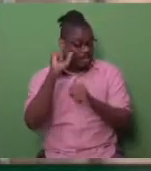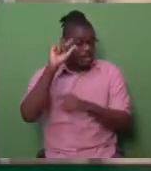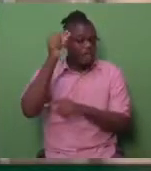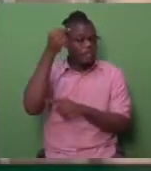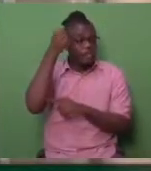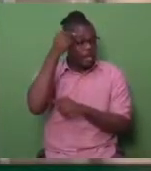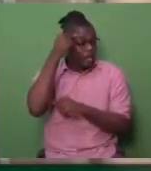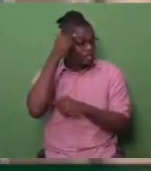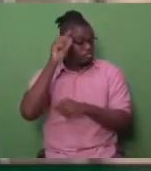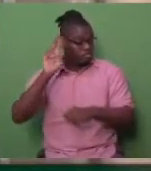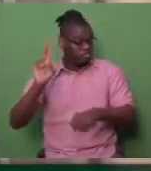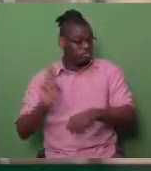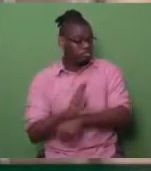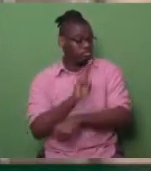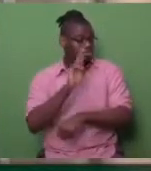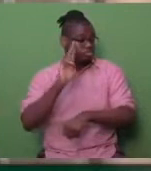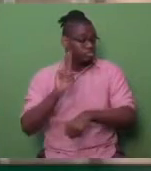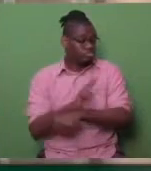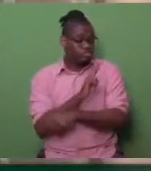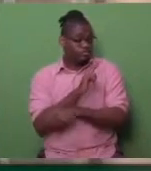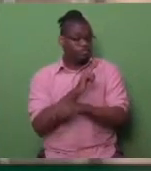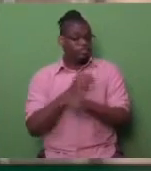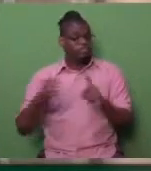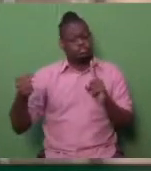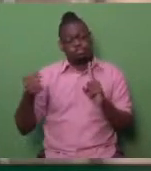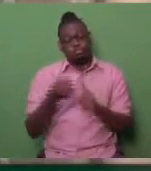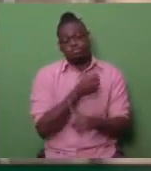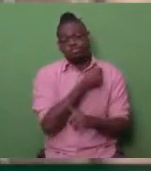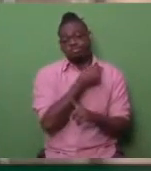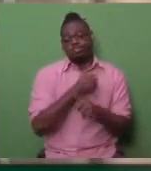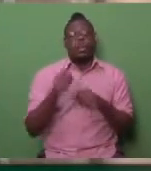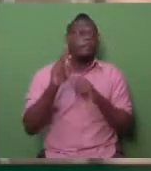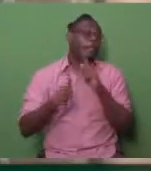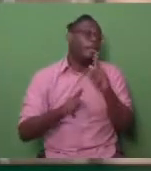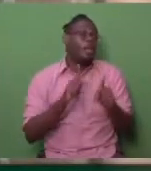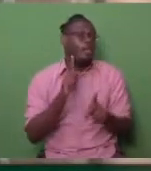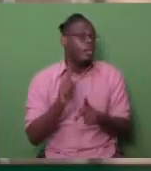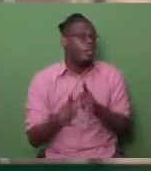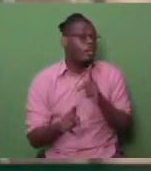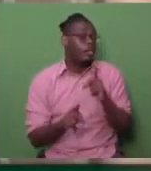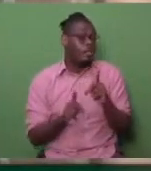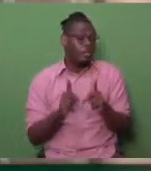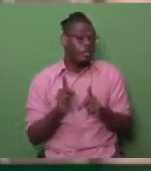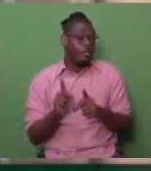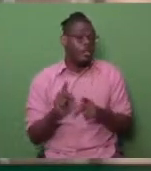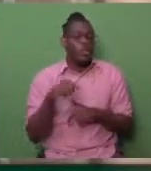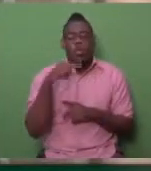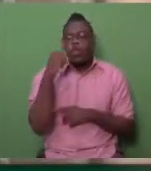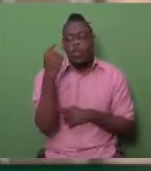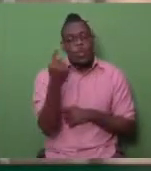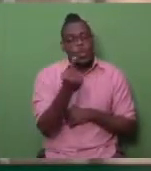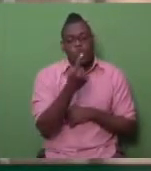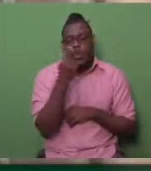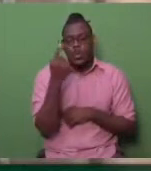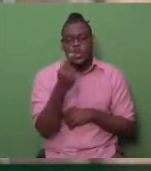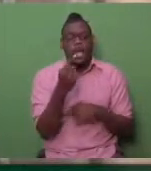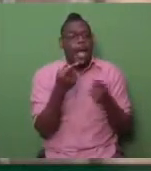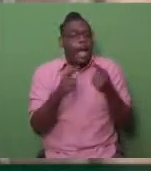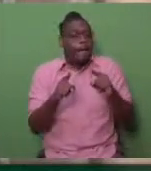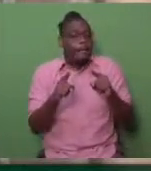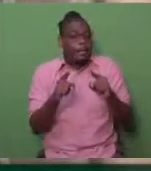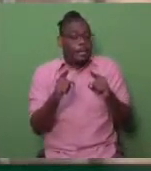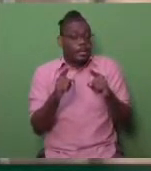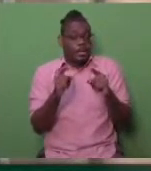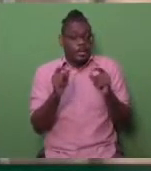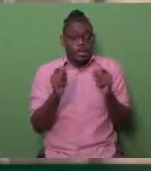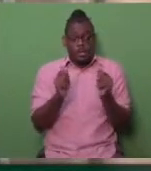as these arise, there are two factors. Such acts have always been perpetrated by the PNM and its agents, and they